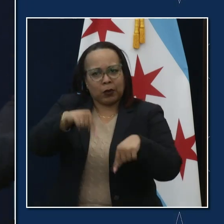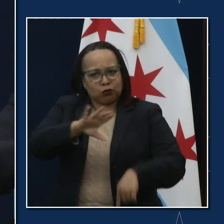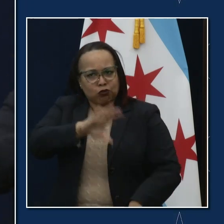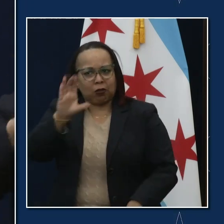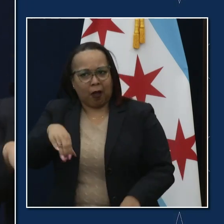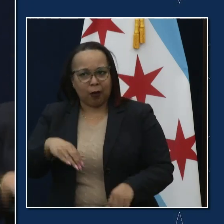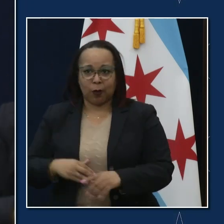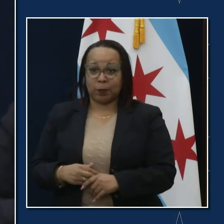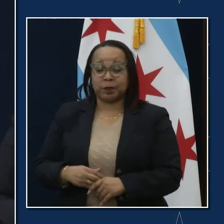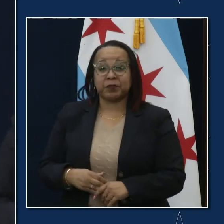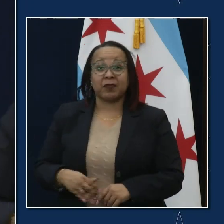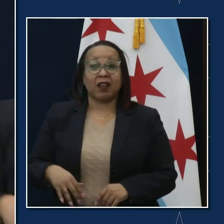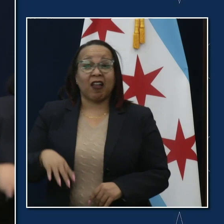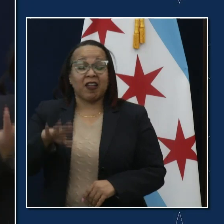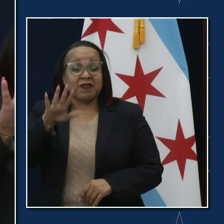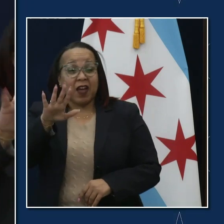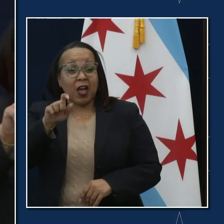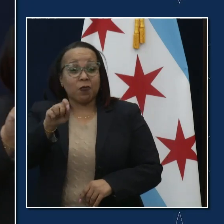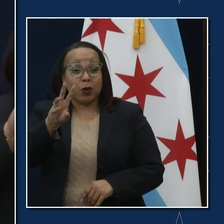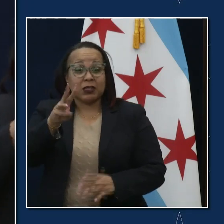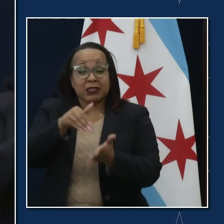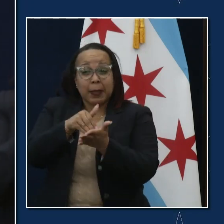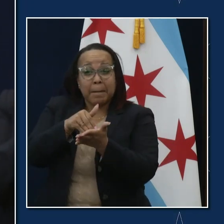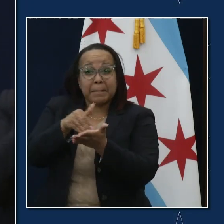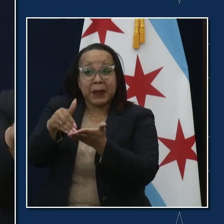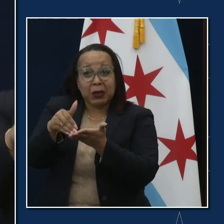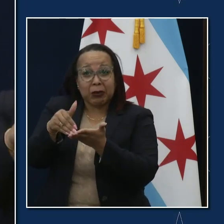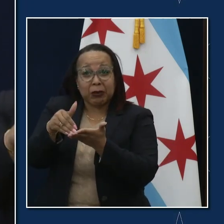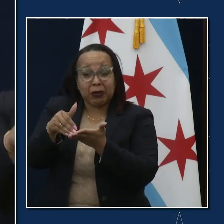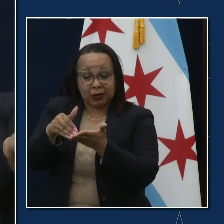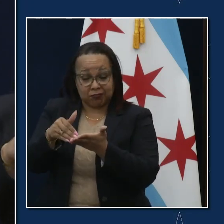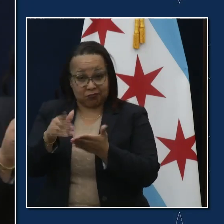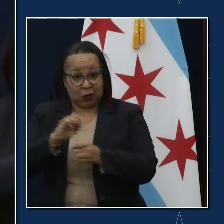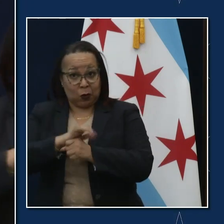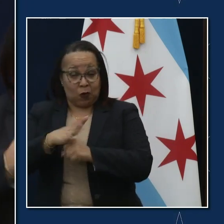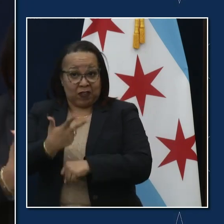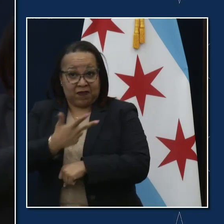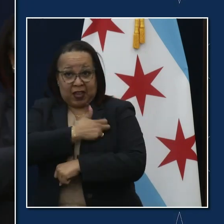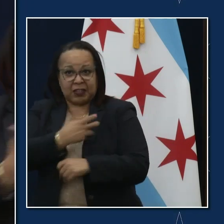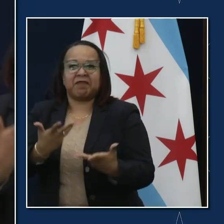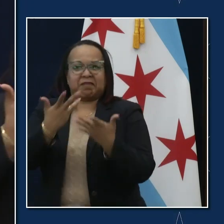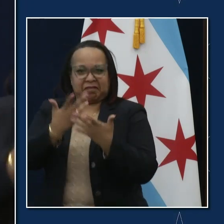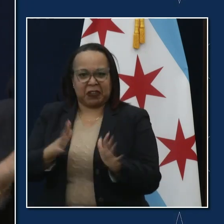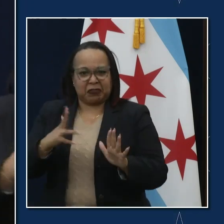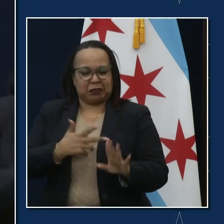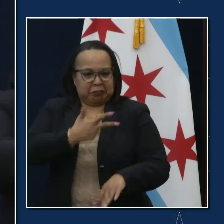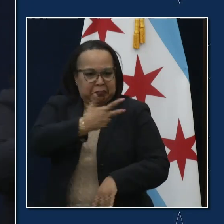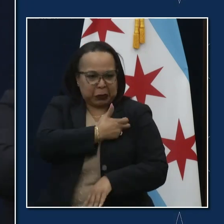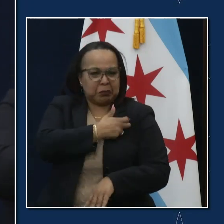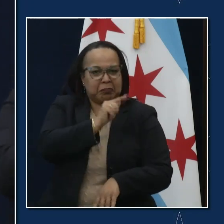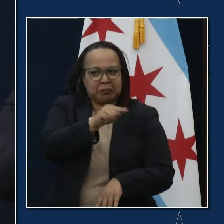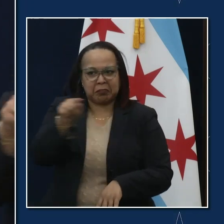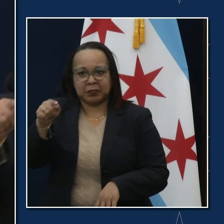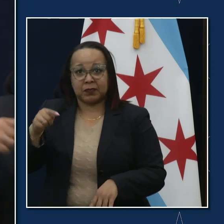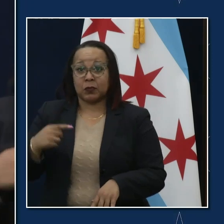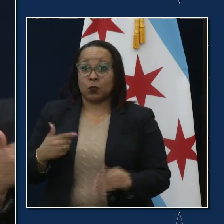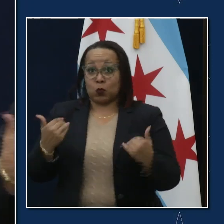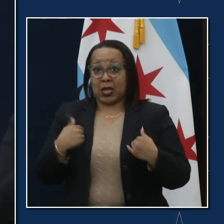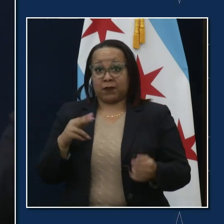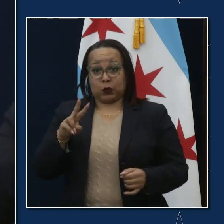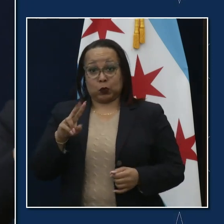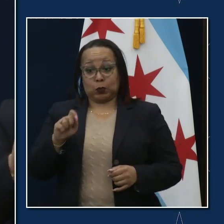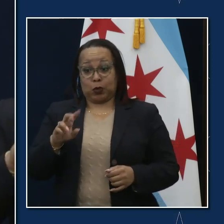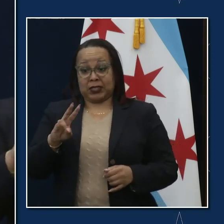Chicago, 5.6 million COVID vaccinations have been administered. We have 2.7